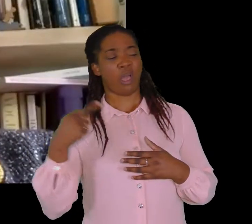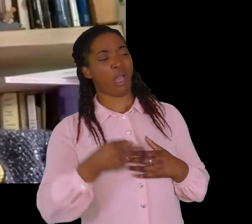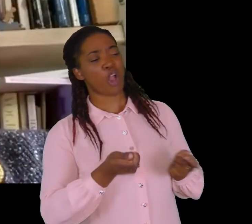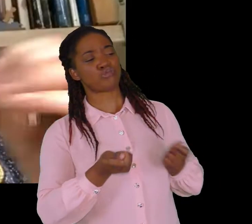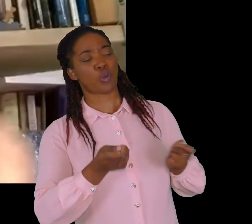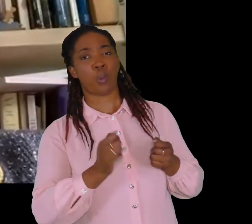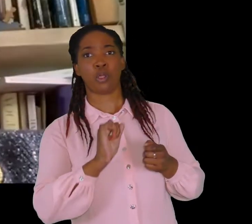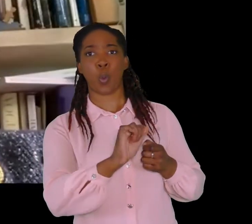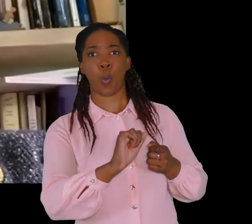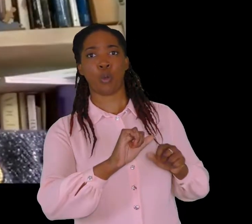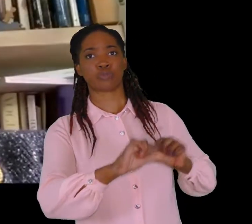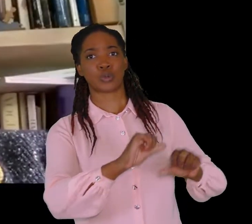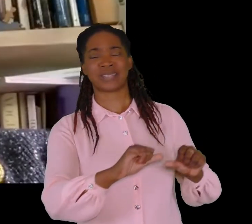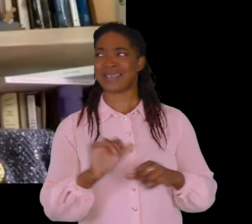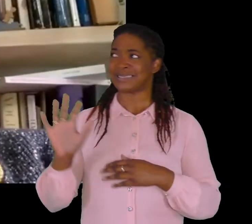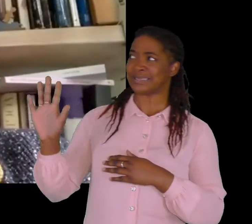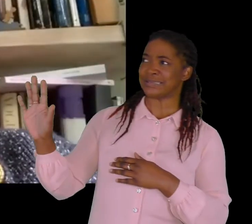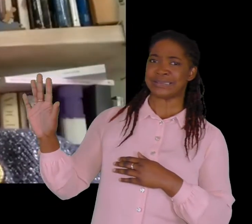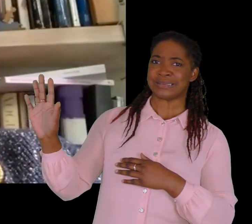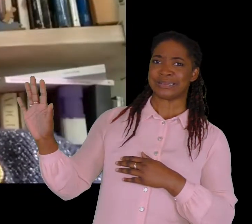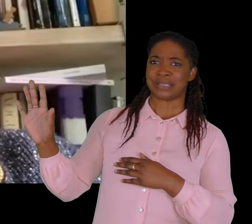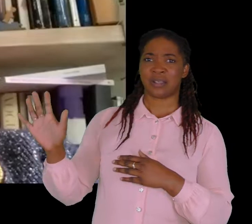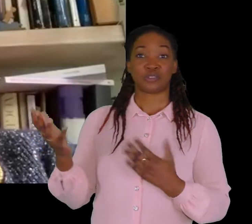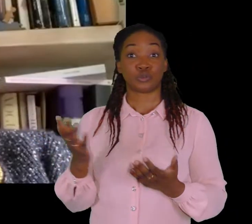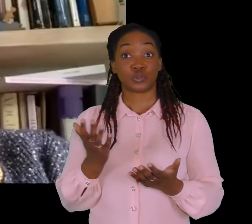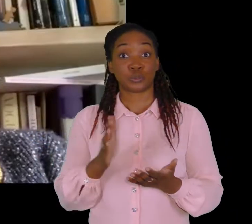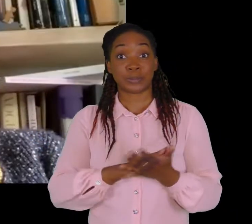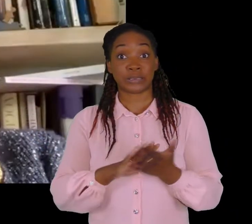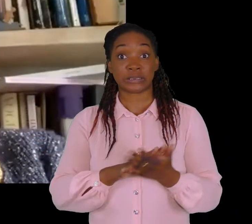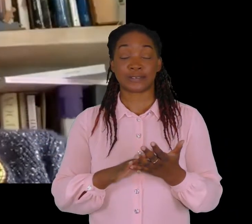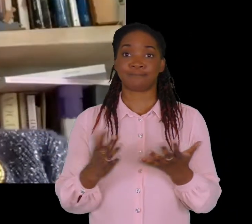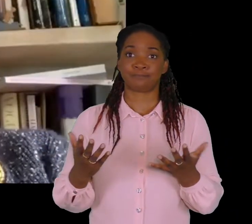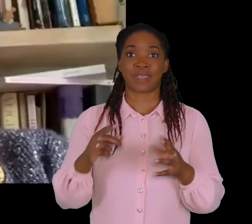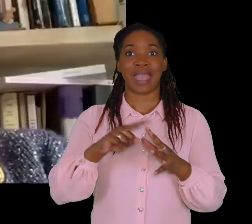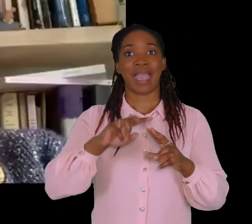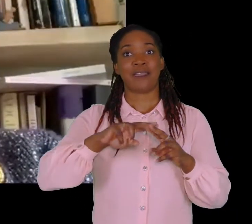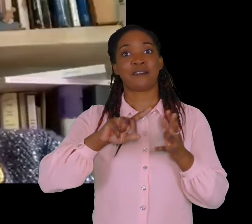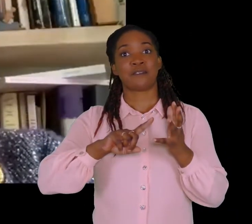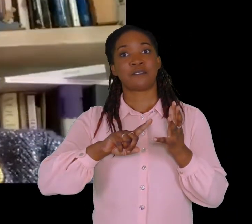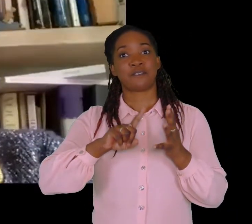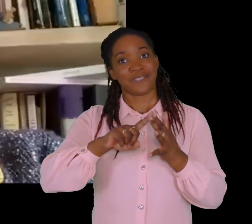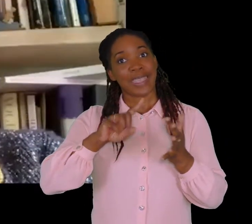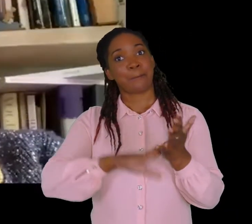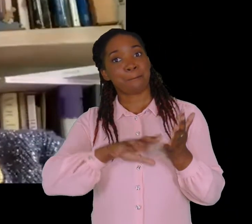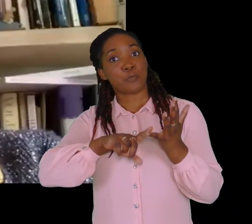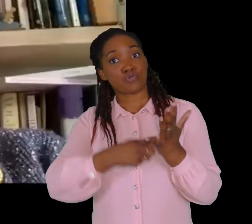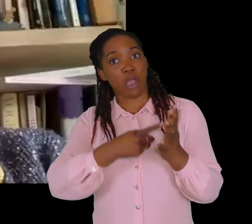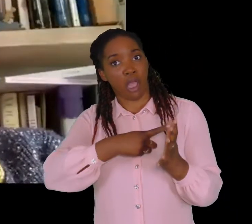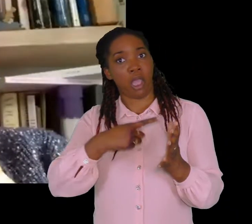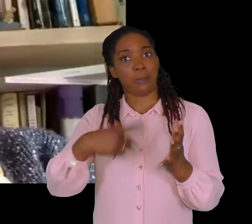control your process. And along with that came the ephemera that you